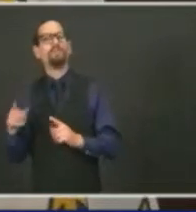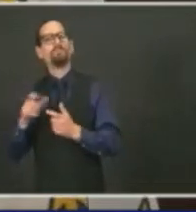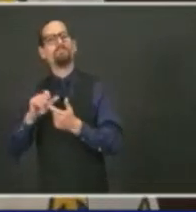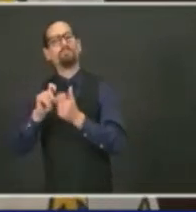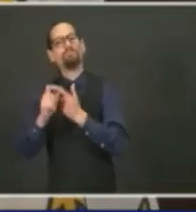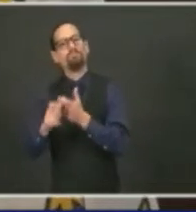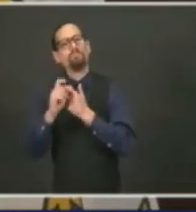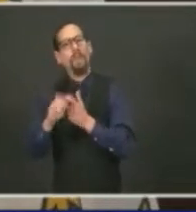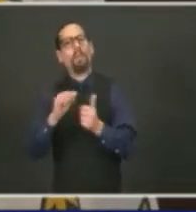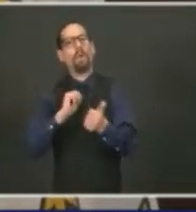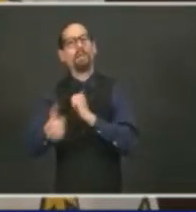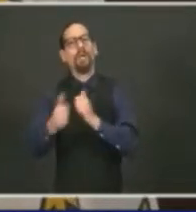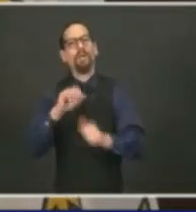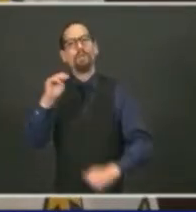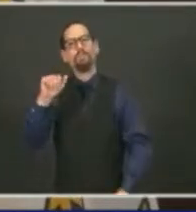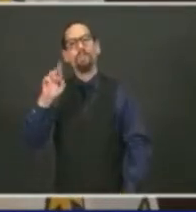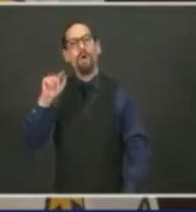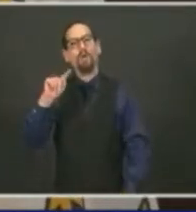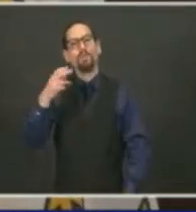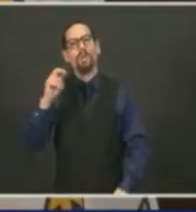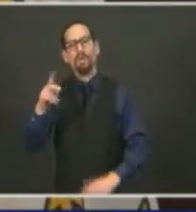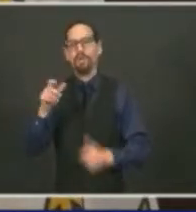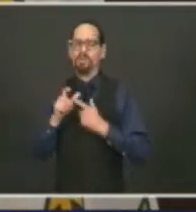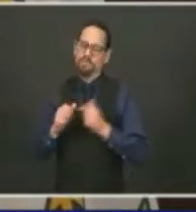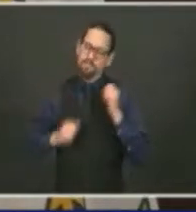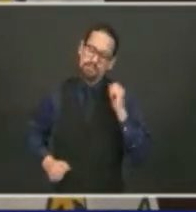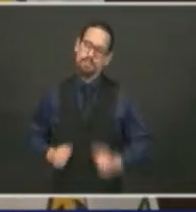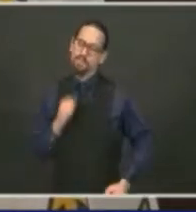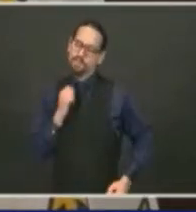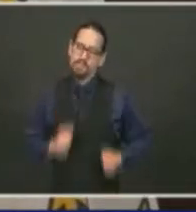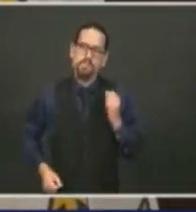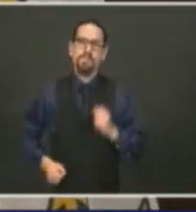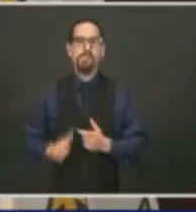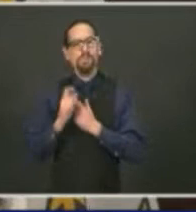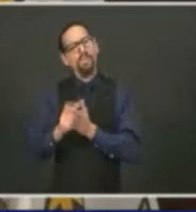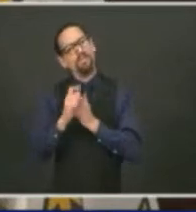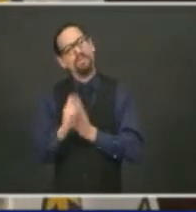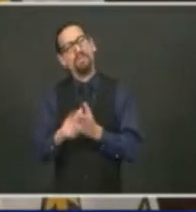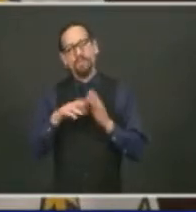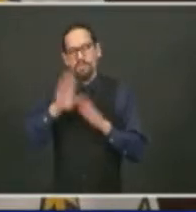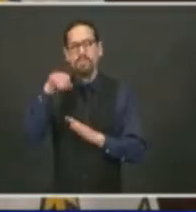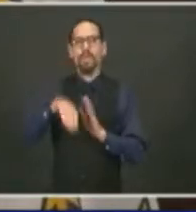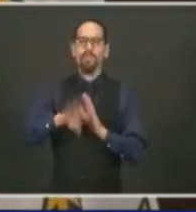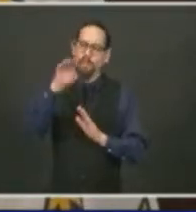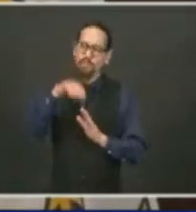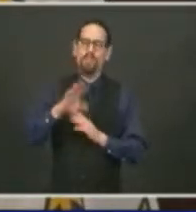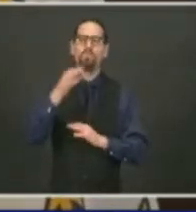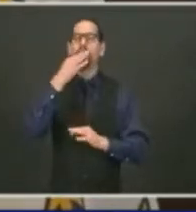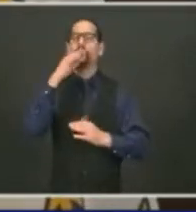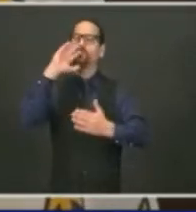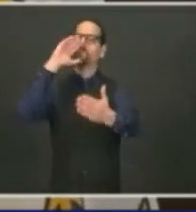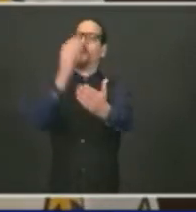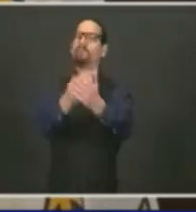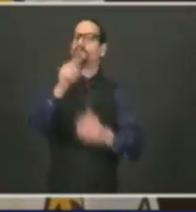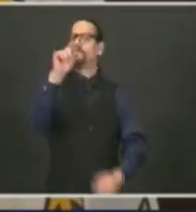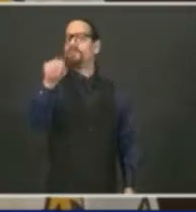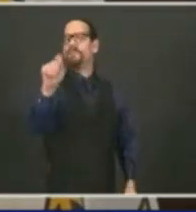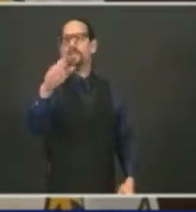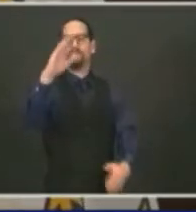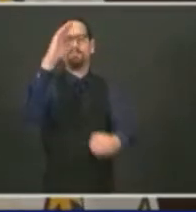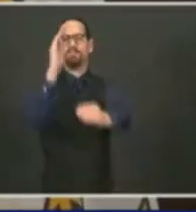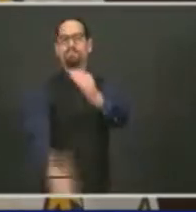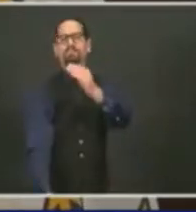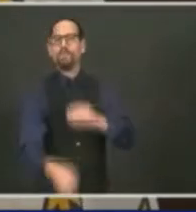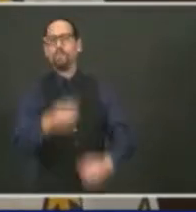is a light at the end of the tunnels. I believe these vaccines are going to come. As the governor presented today, it appears things have stabilized. This is good news with the